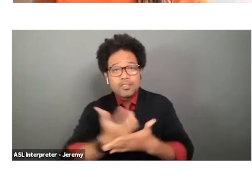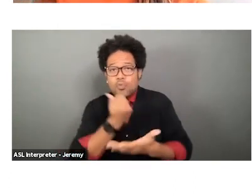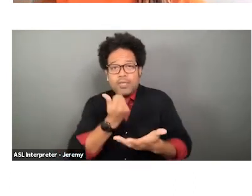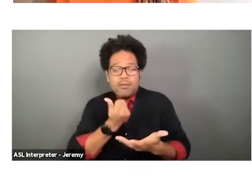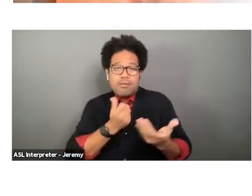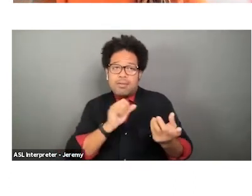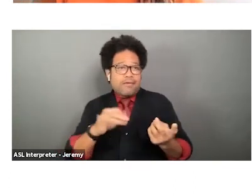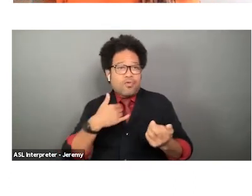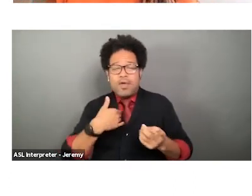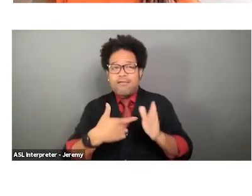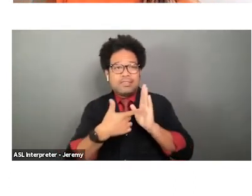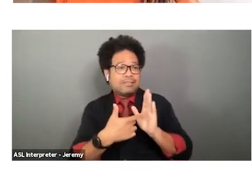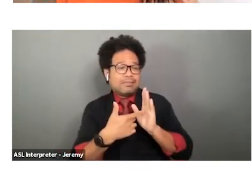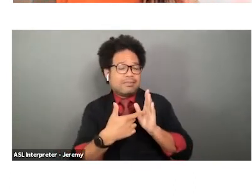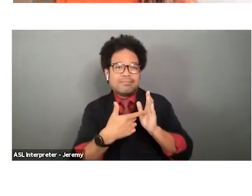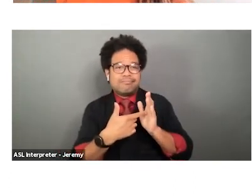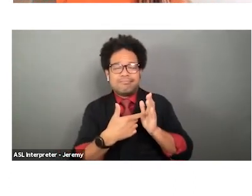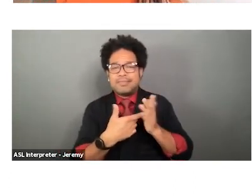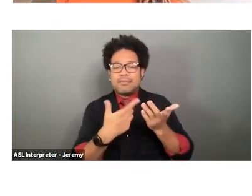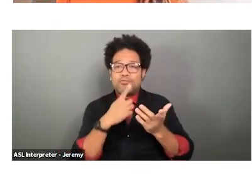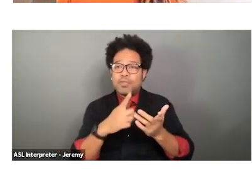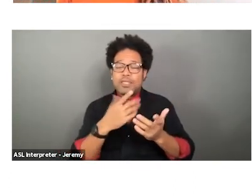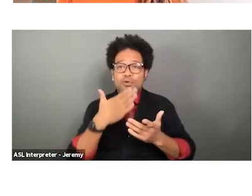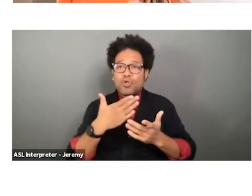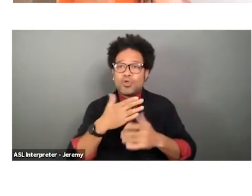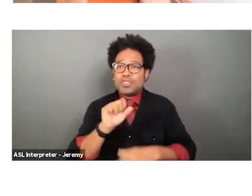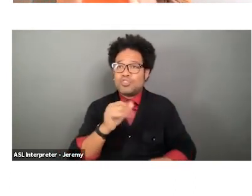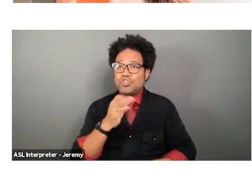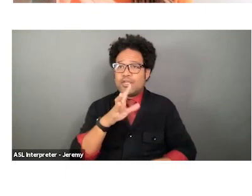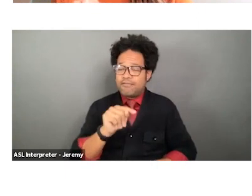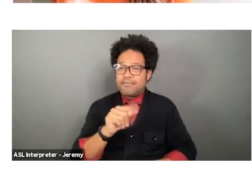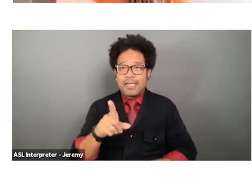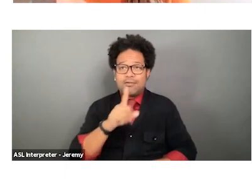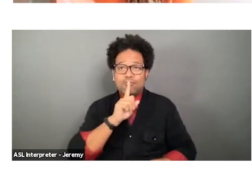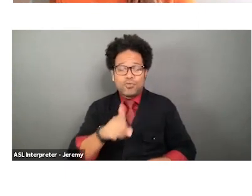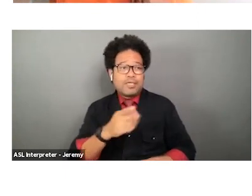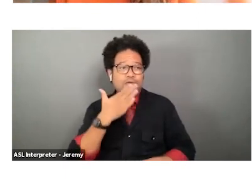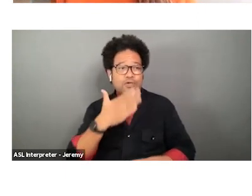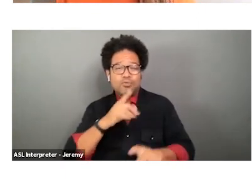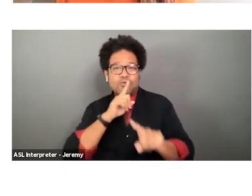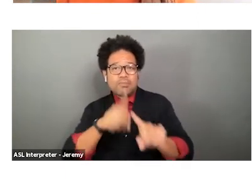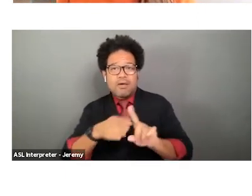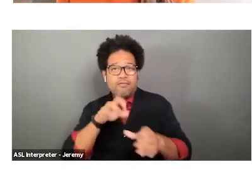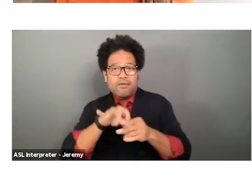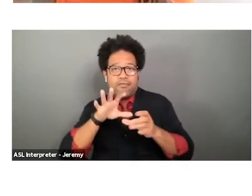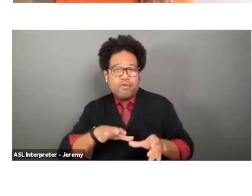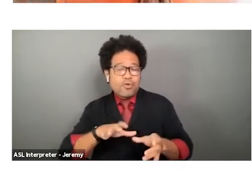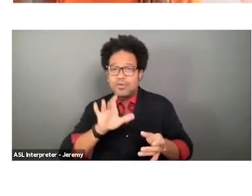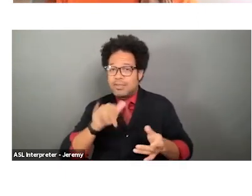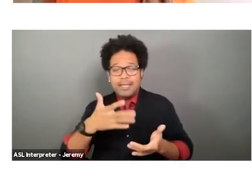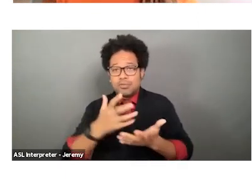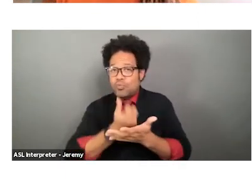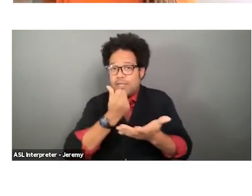successful shift and really great responses from voters, that's a win. Everything is important. If you finish a shift, that's a win. Just